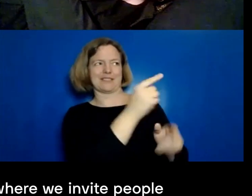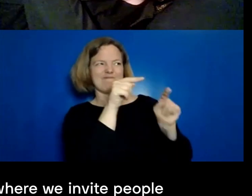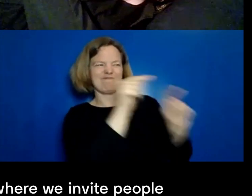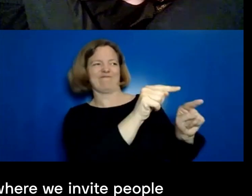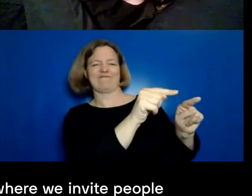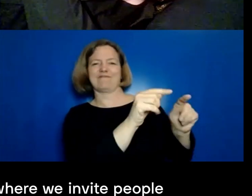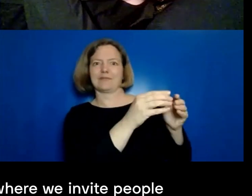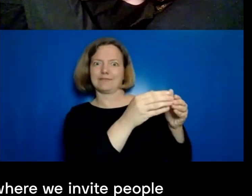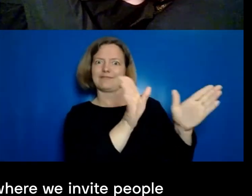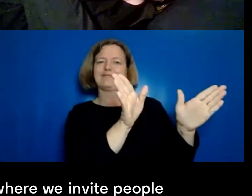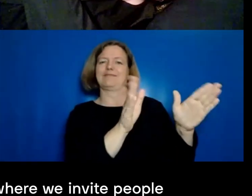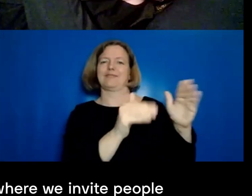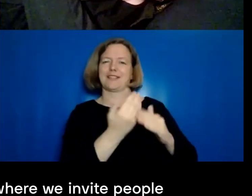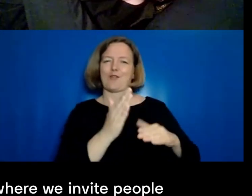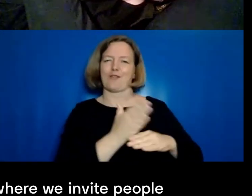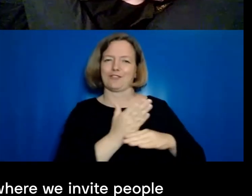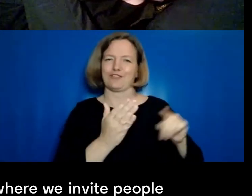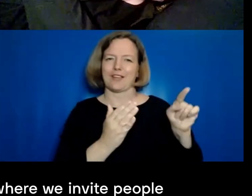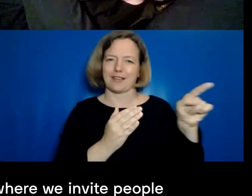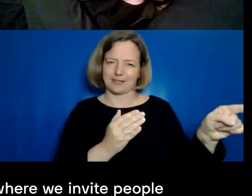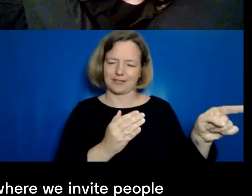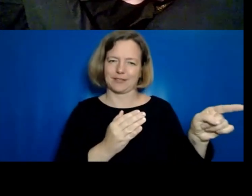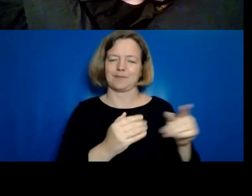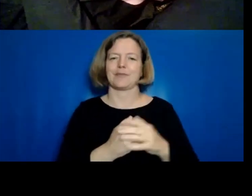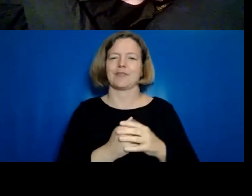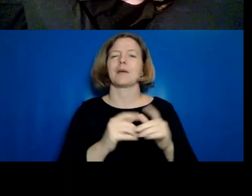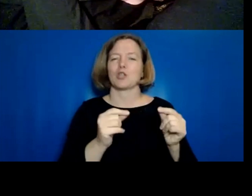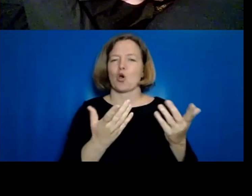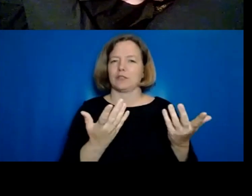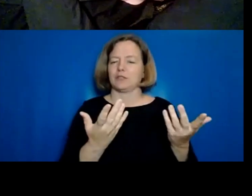where we invite people, basically.